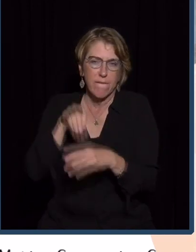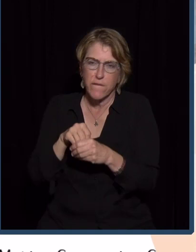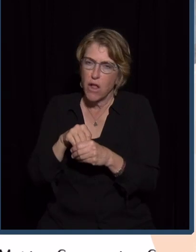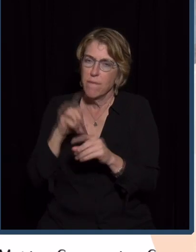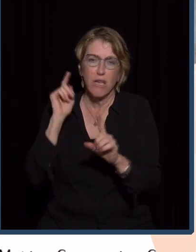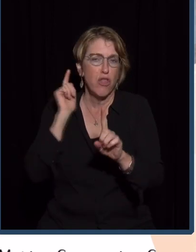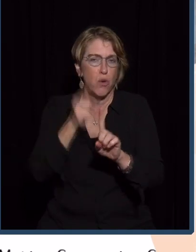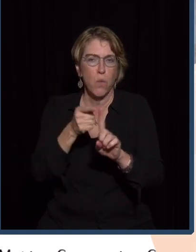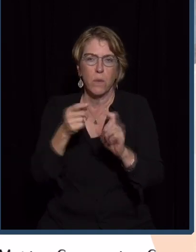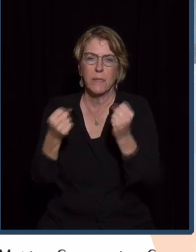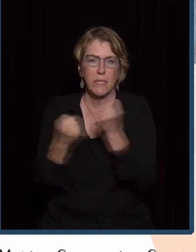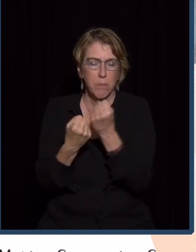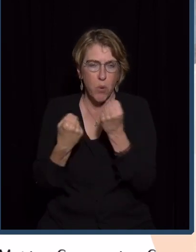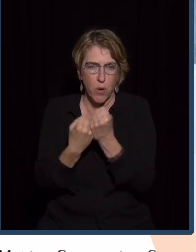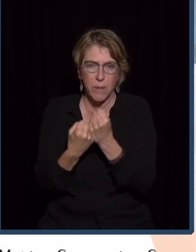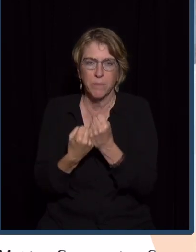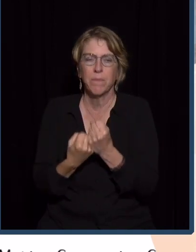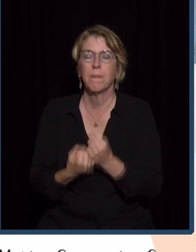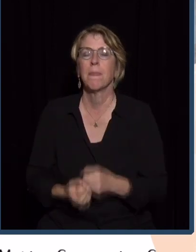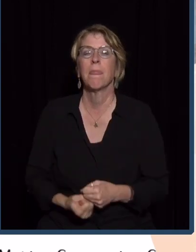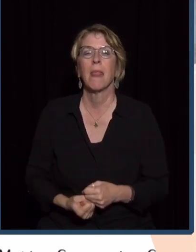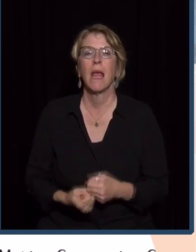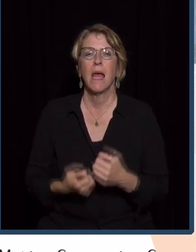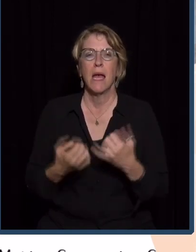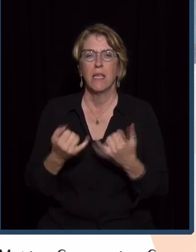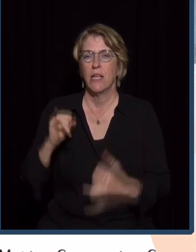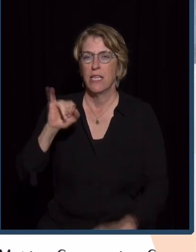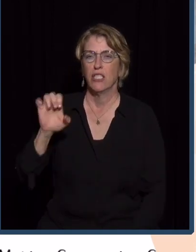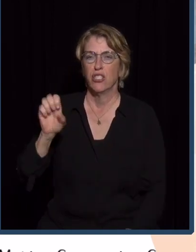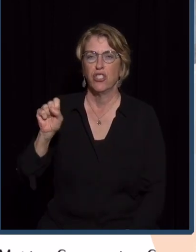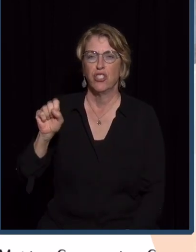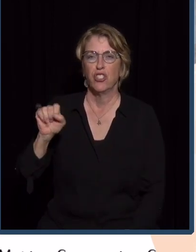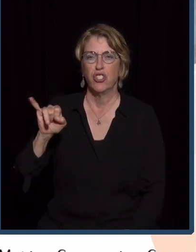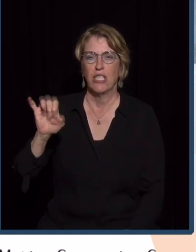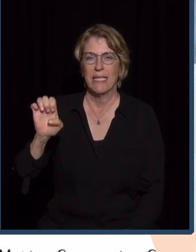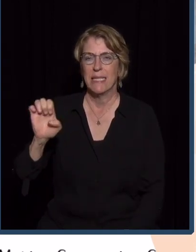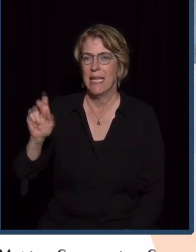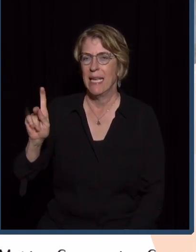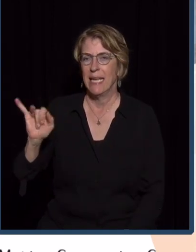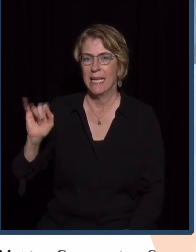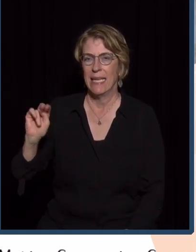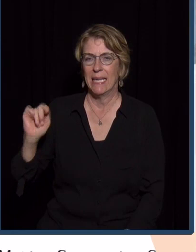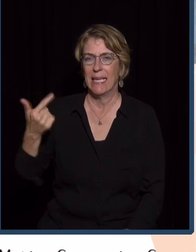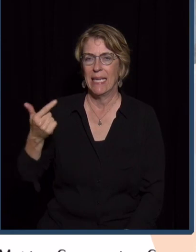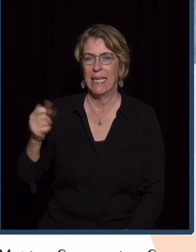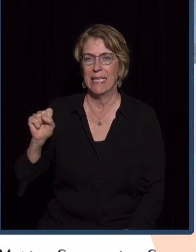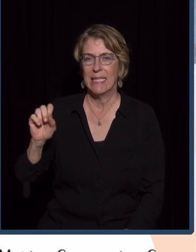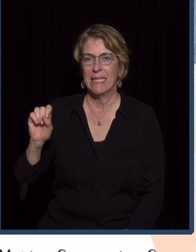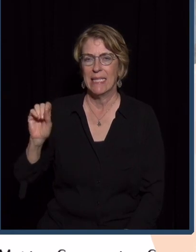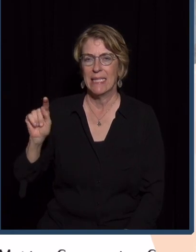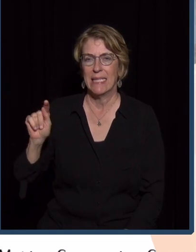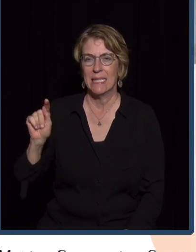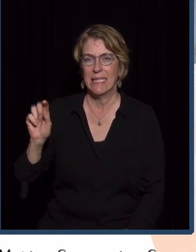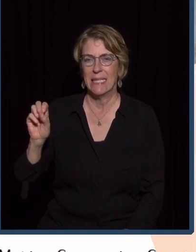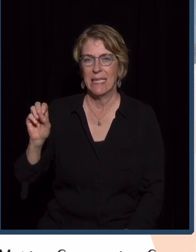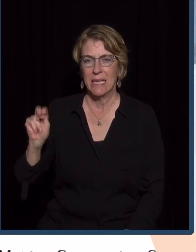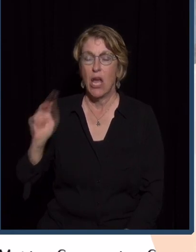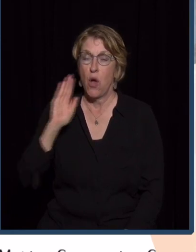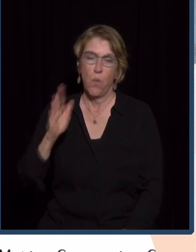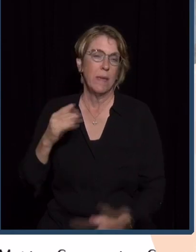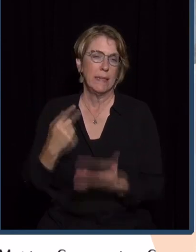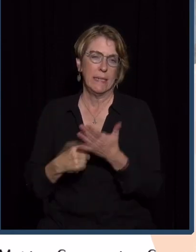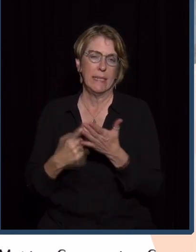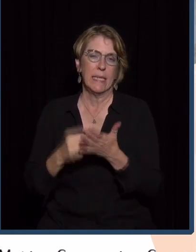System Director of Diversity, Equity, and Inclusion, Jesse Kingston, will speak about some of these priorities. Jesse is leading